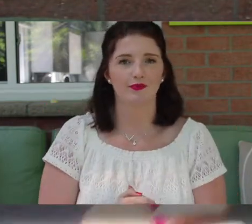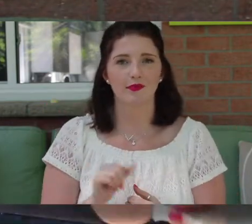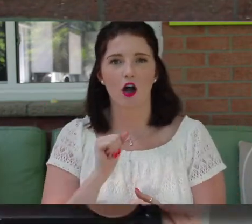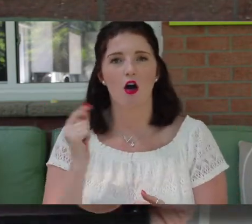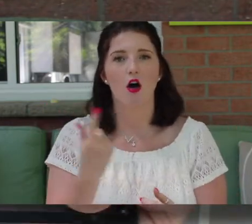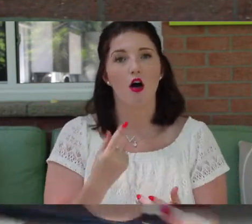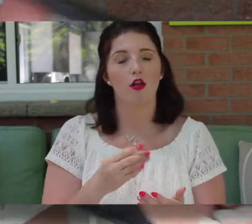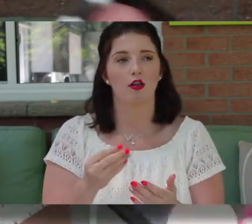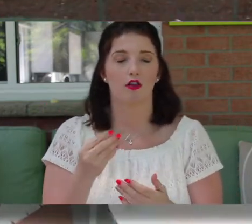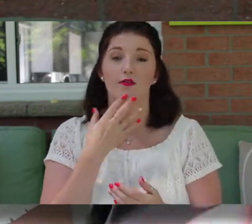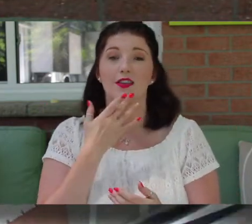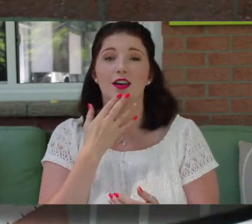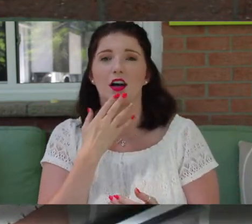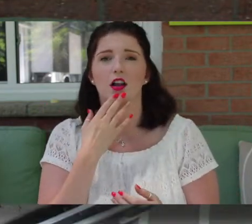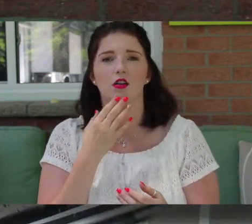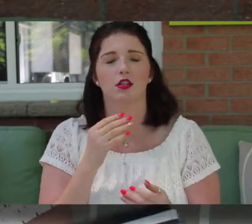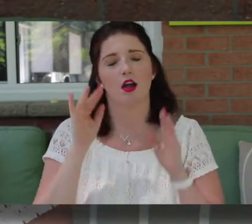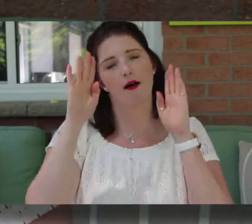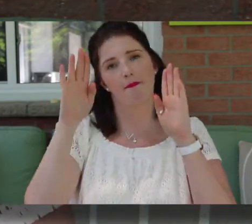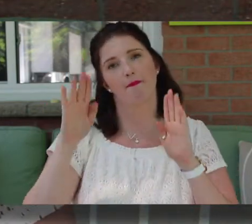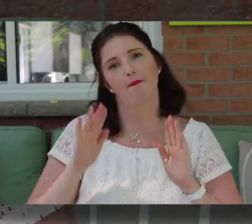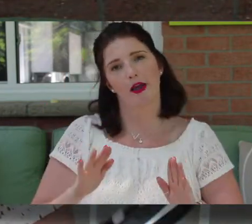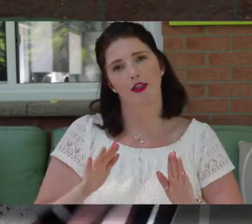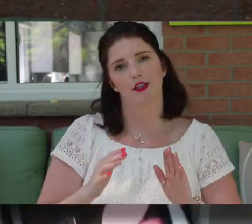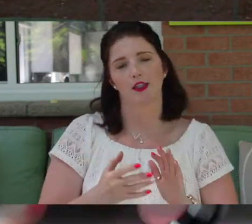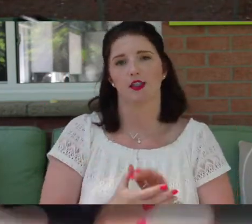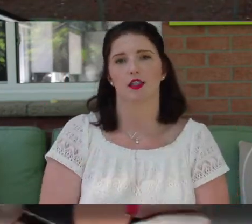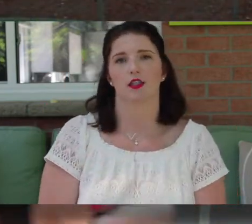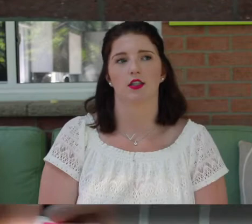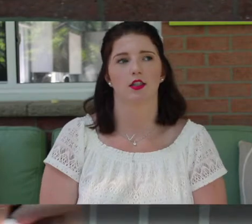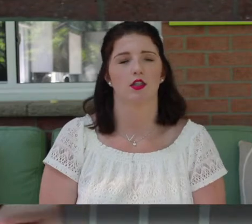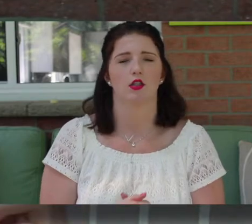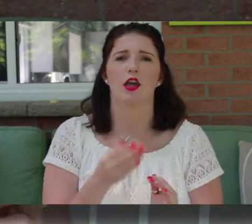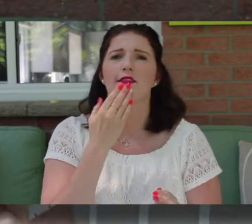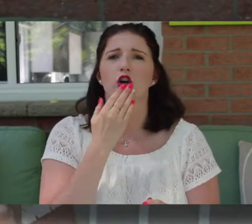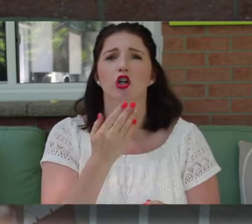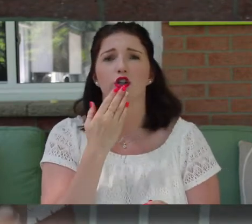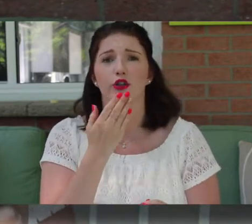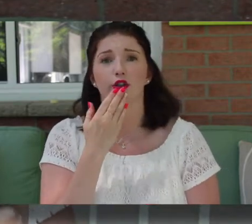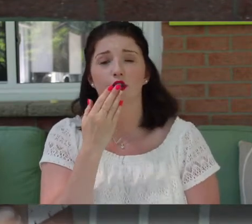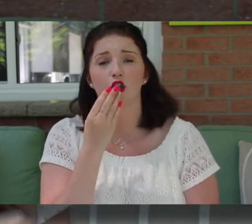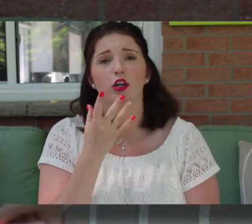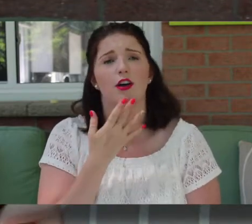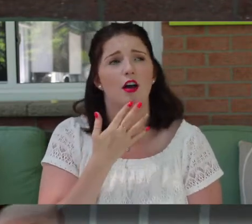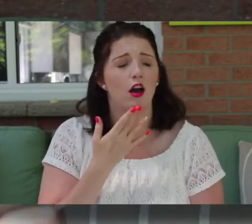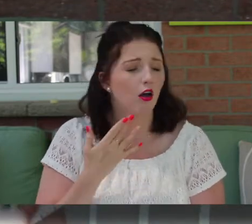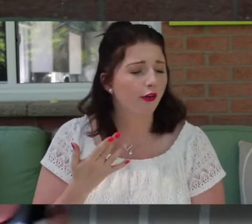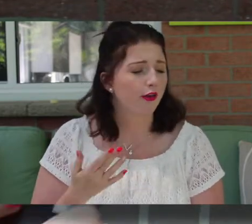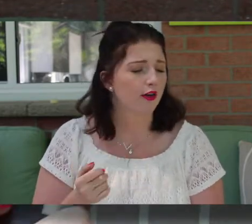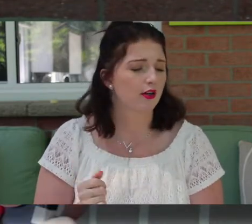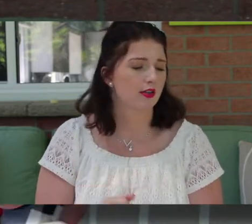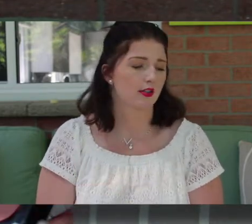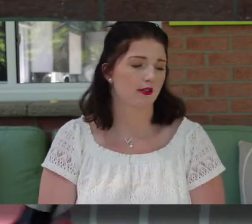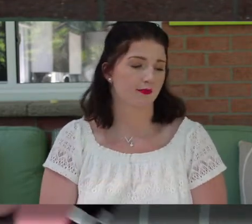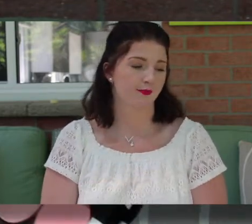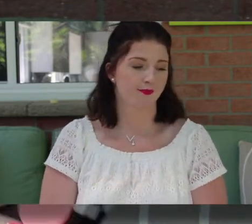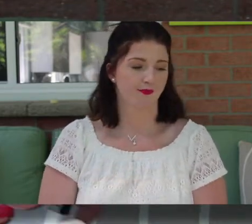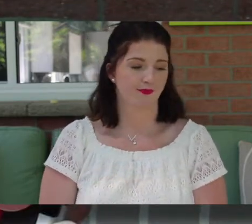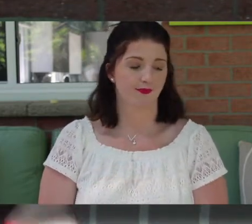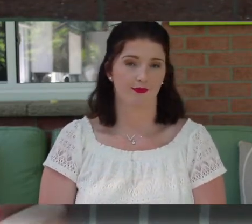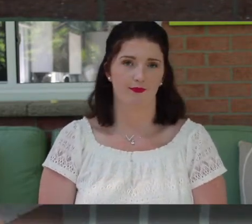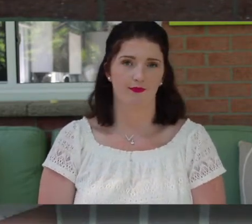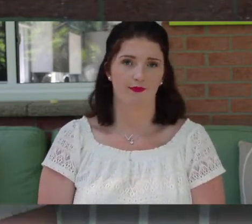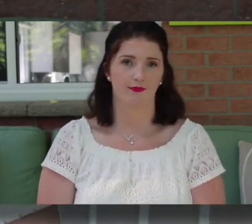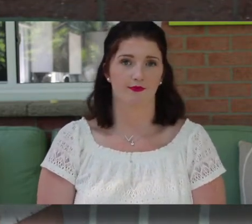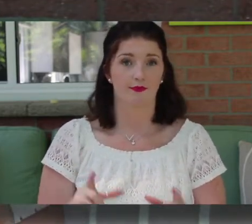keep it in there, and now I have a backup for when I'm all finished. I believe this one is the one I used in my last video. It's highly pigmented, and I